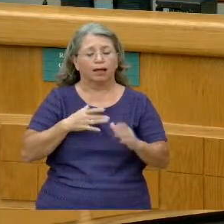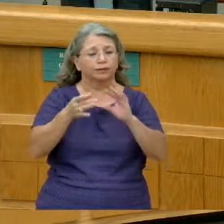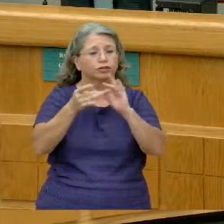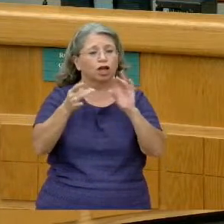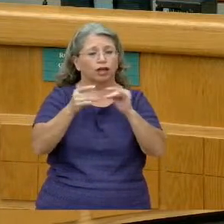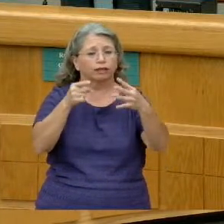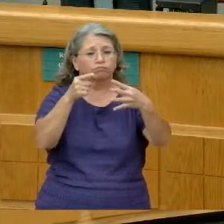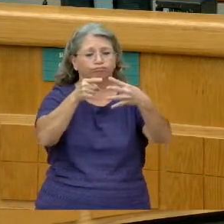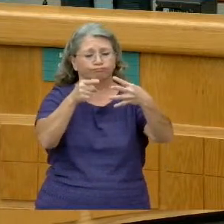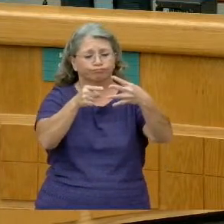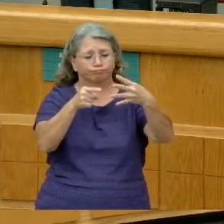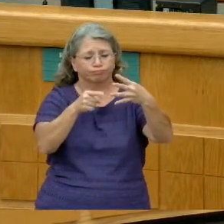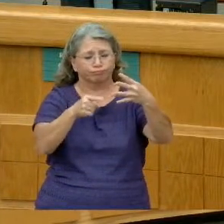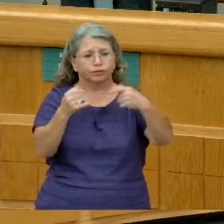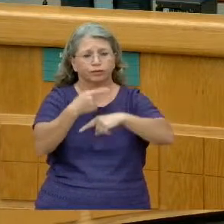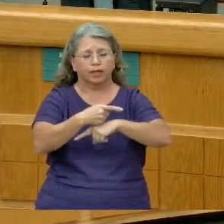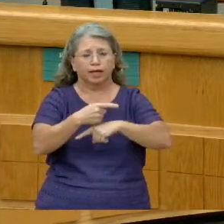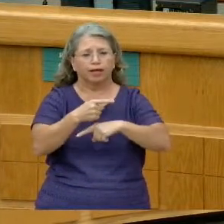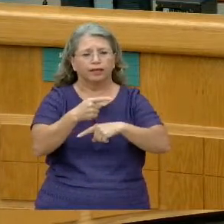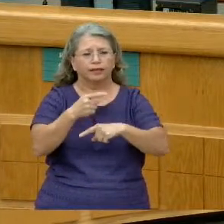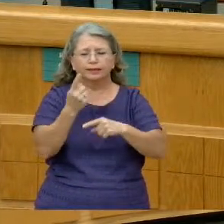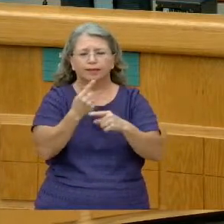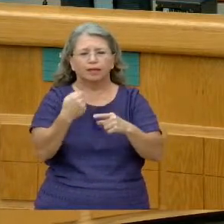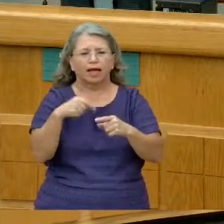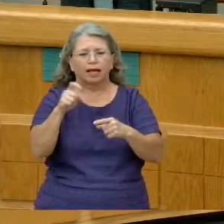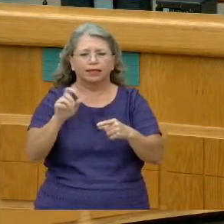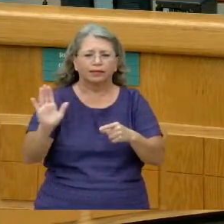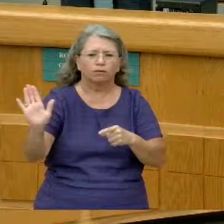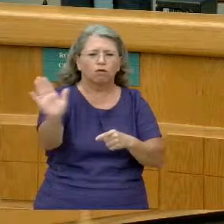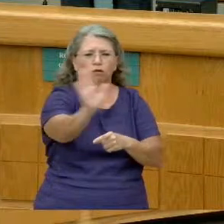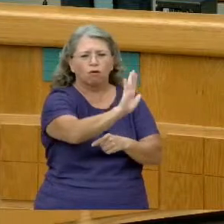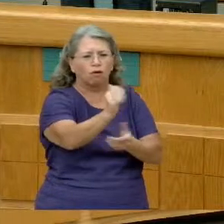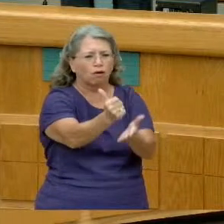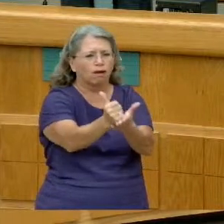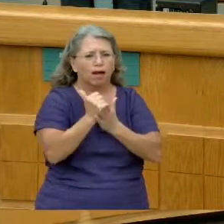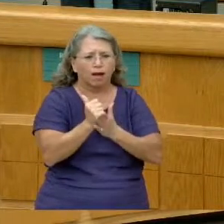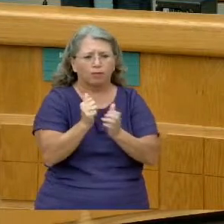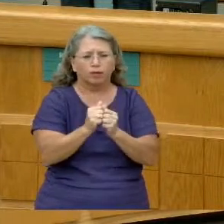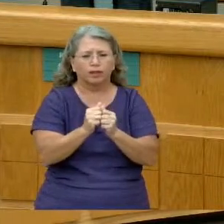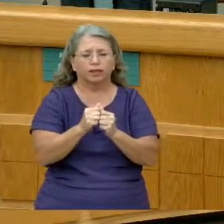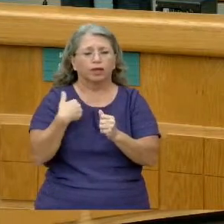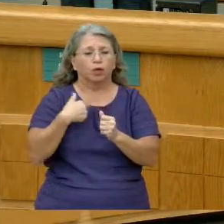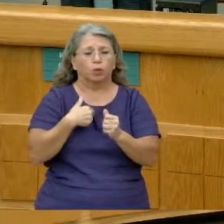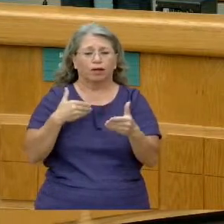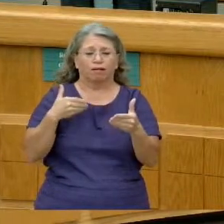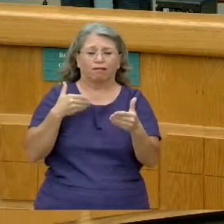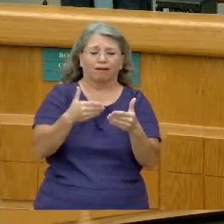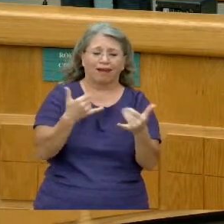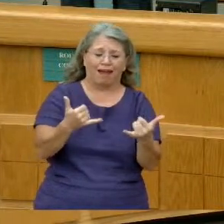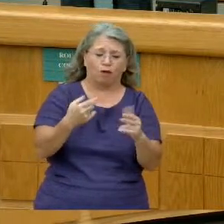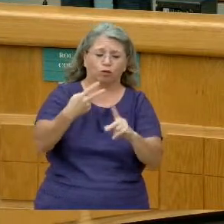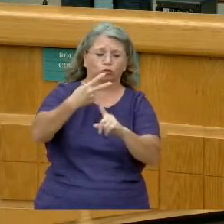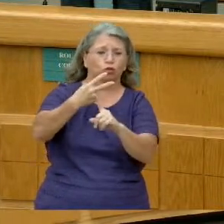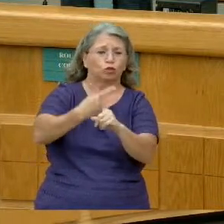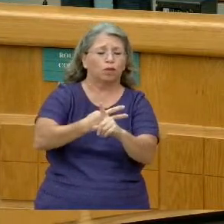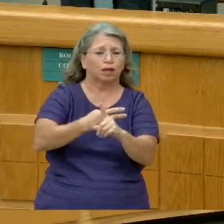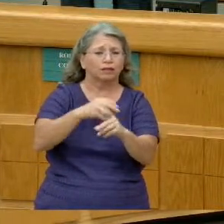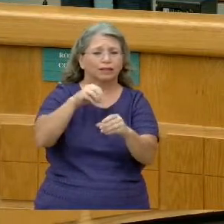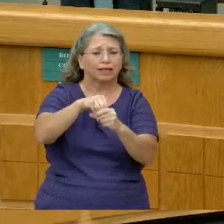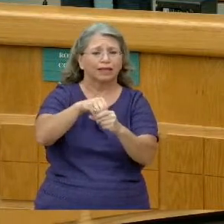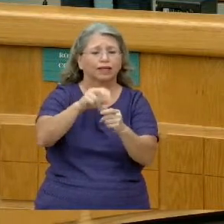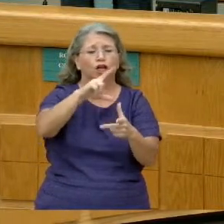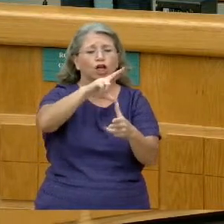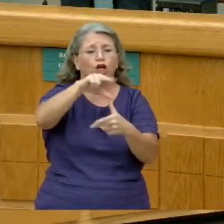something that I need everybody's help with in the community. We are almost 2 months into hurricane season, and when the weather is